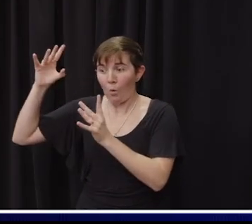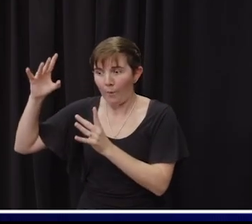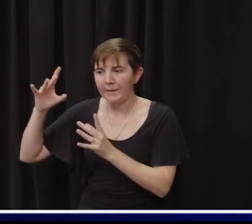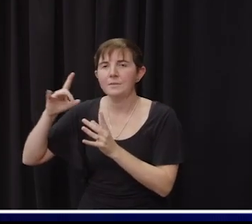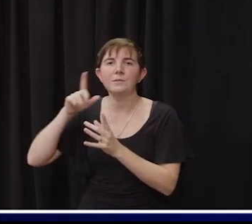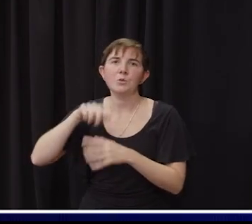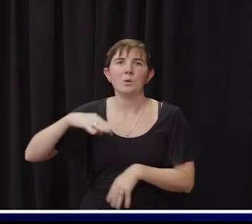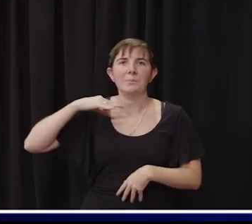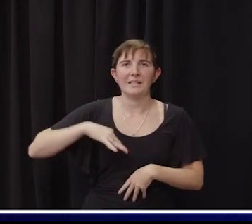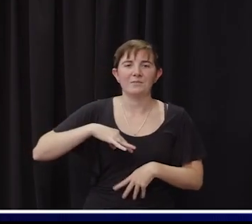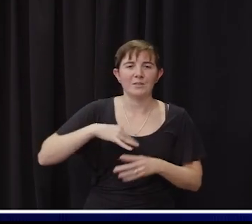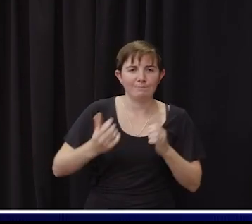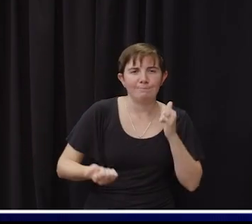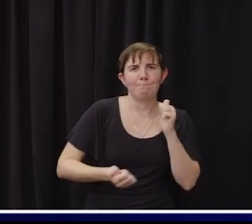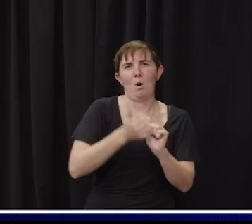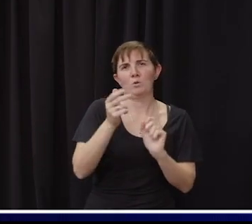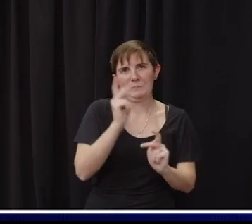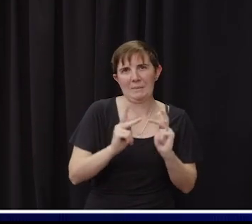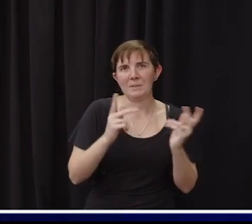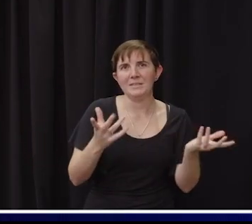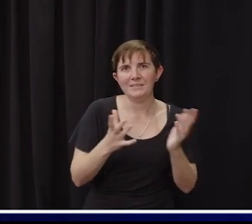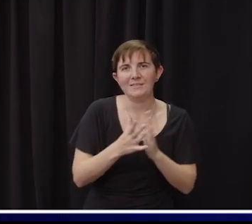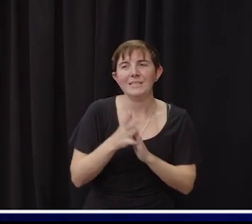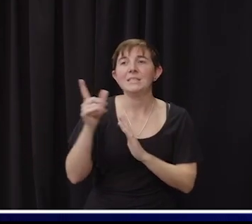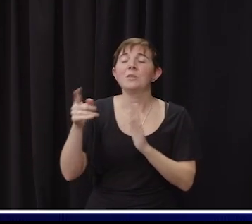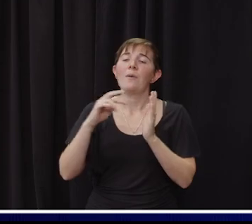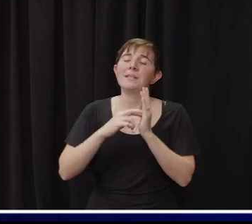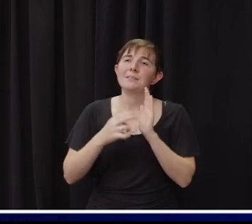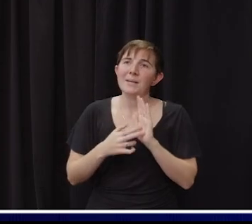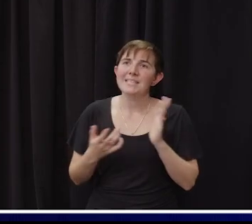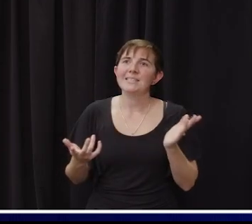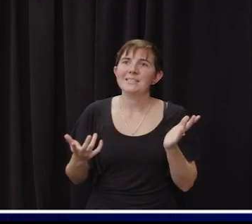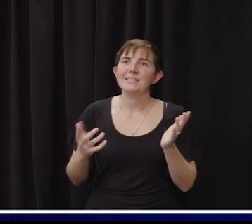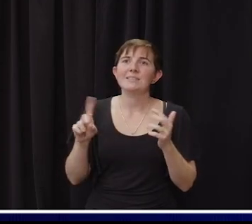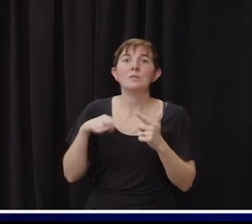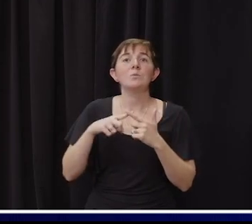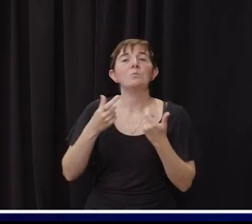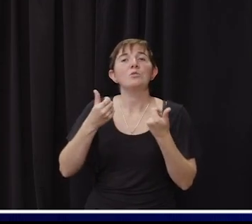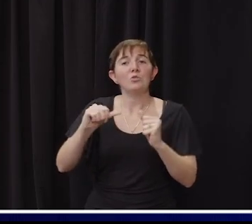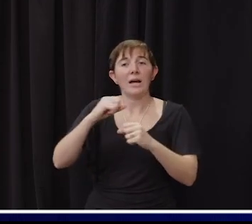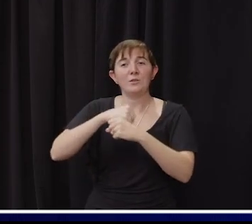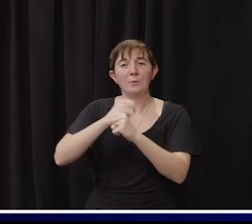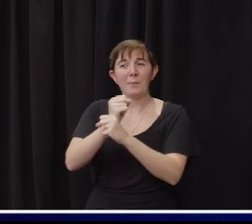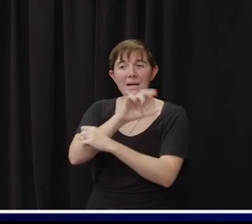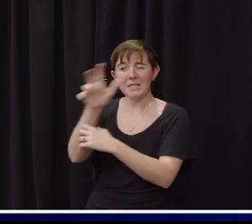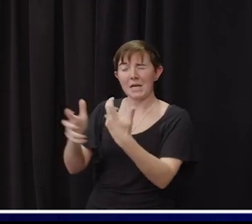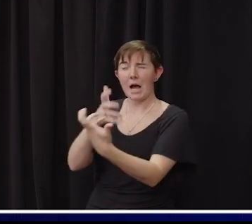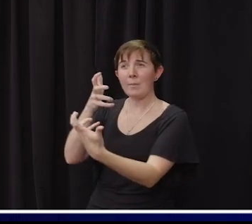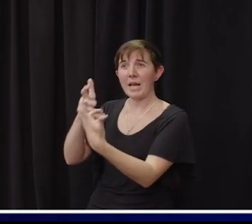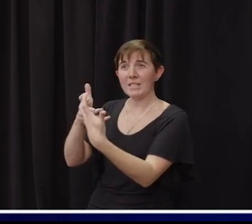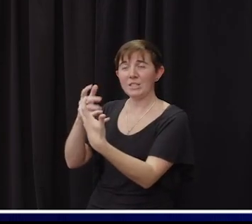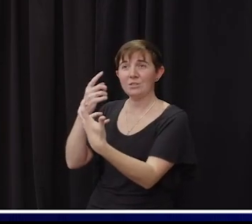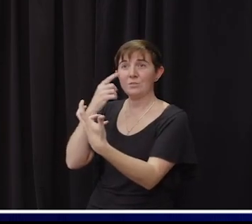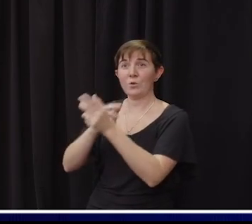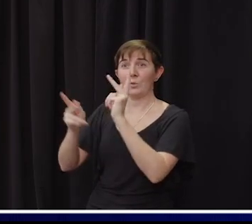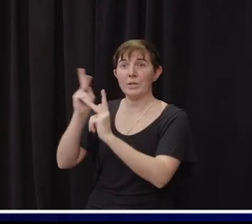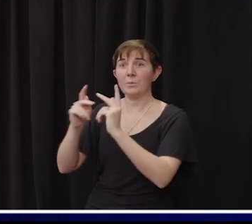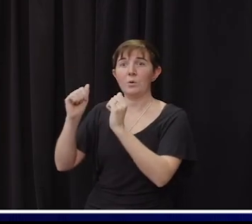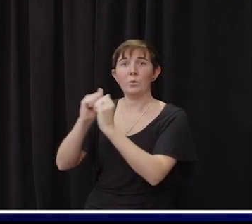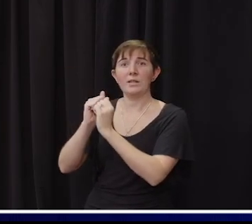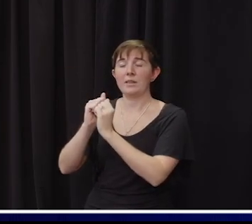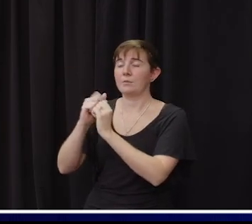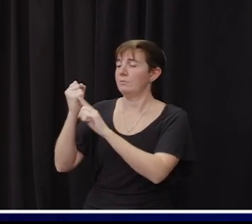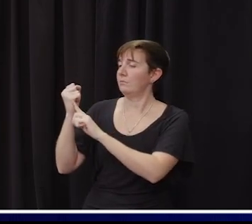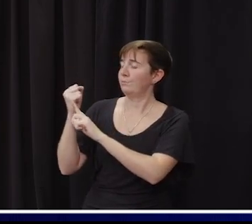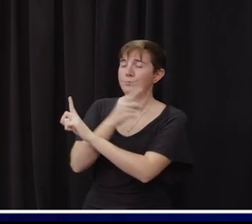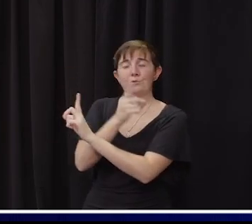And what this really says is when we try to make accommodations for people with